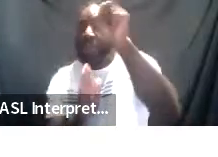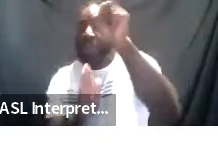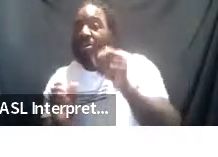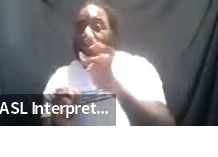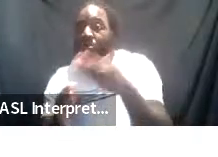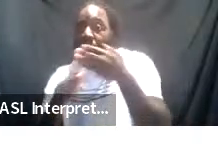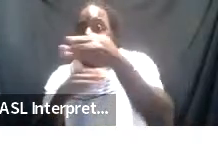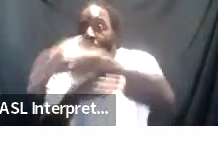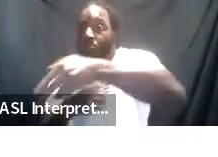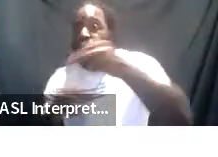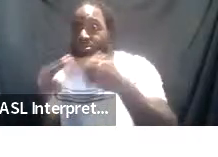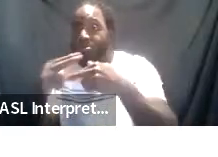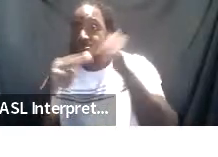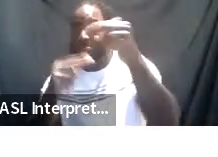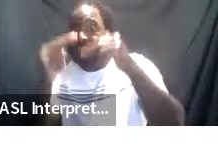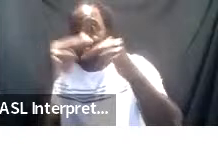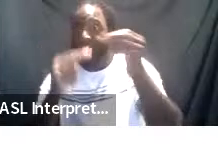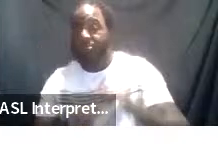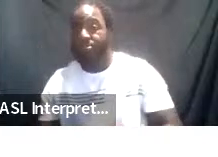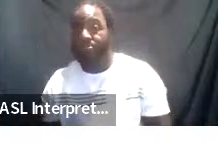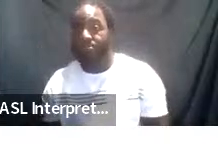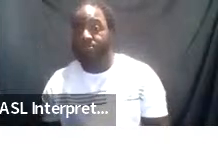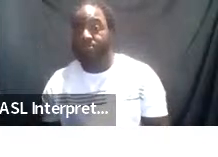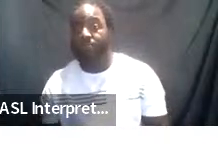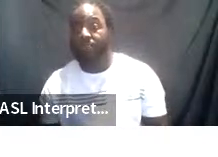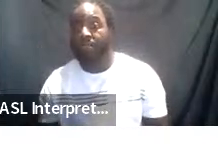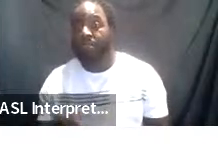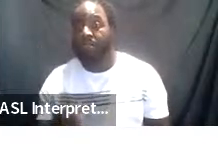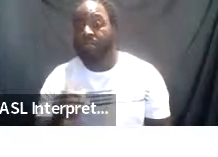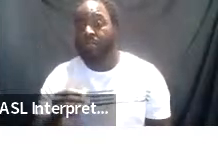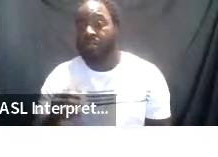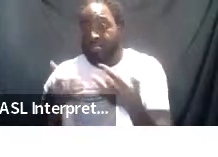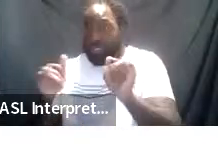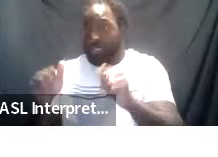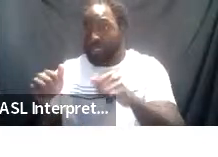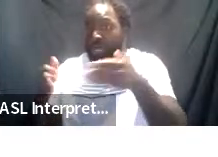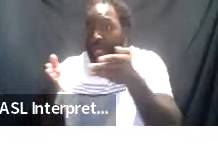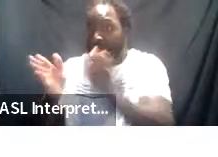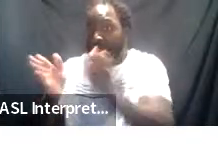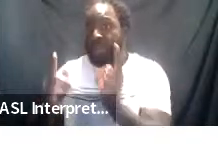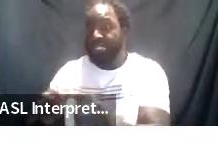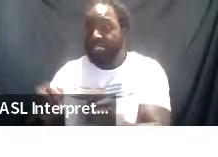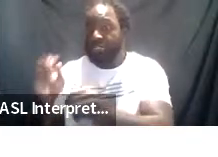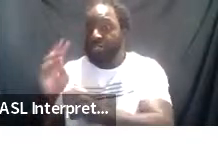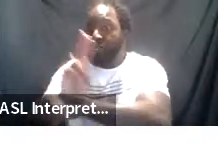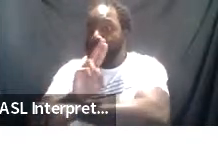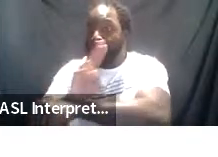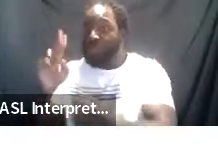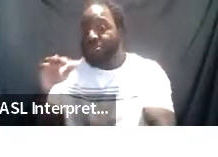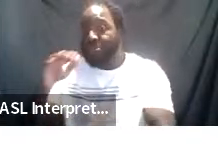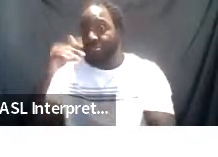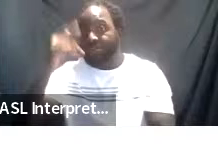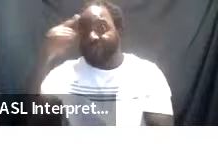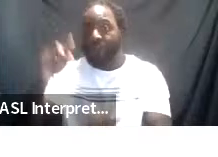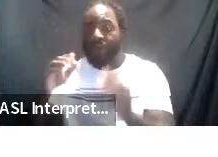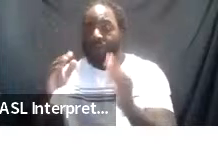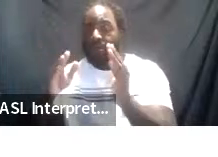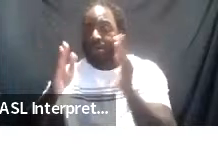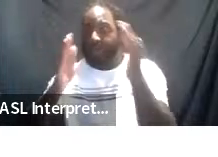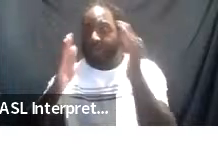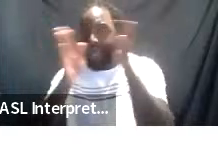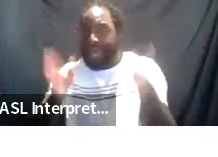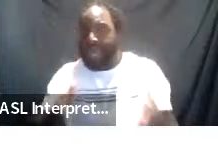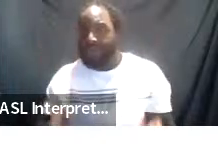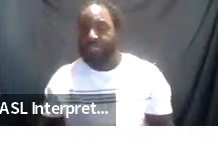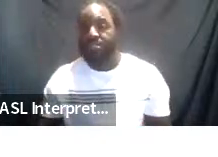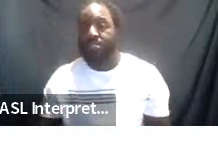whatever. And those regs enable you nonetheless to adaptively reuse it as residential. And we like that. It's a